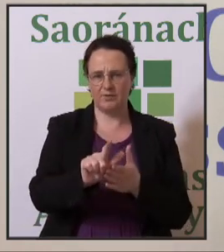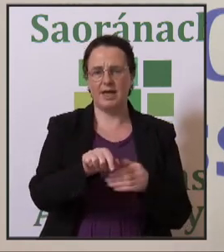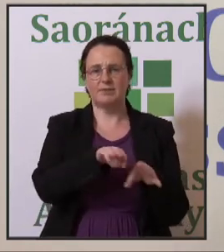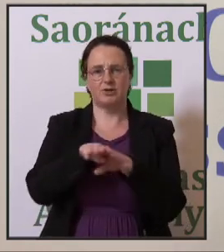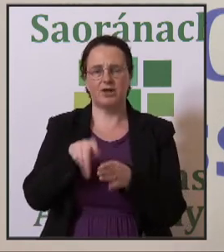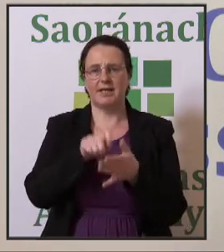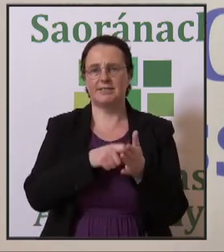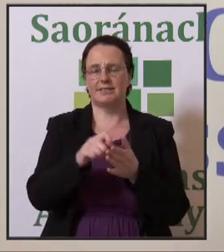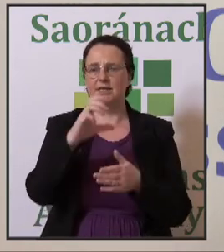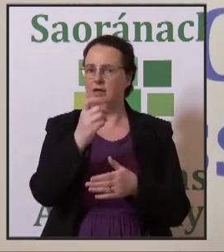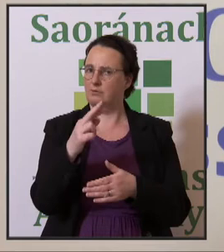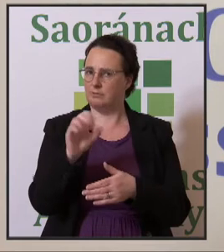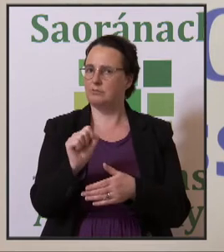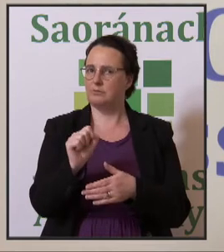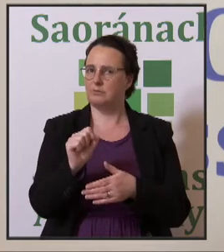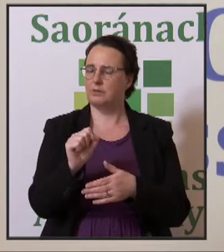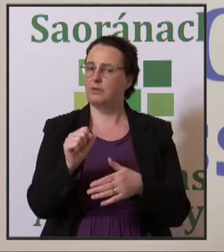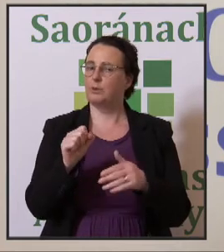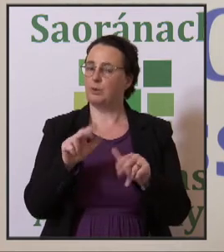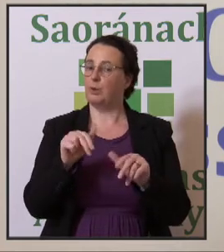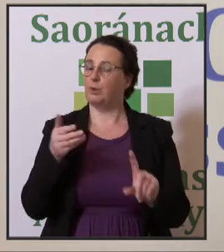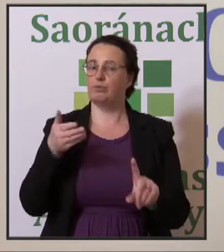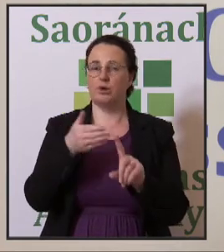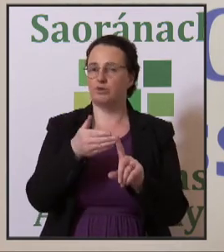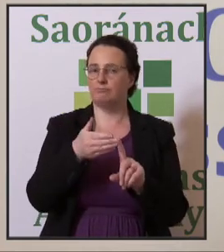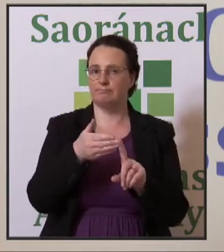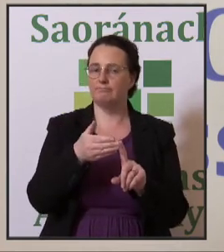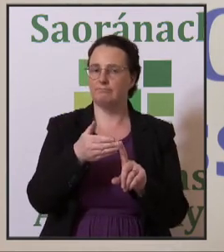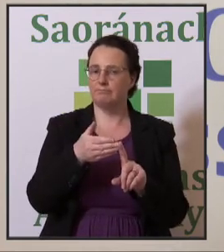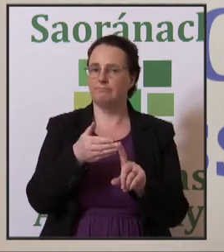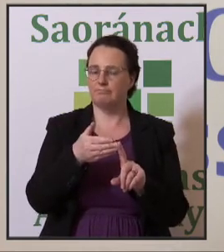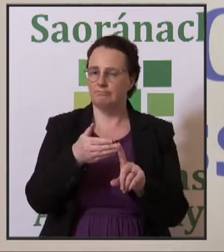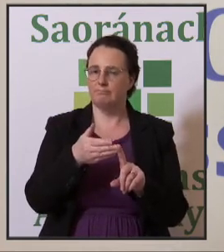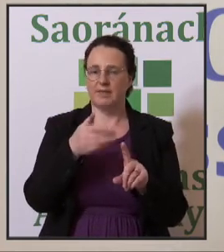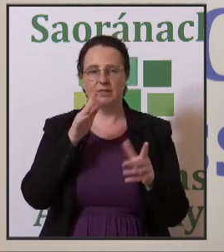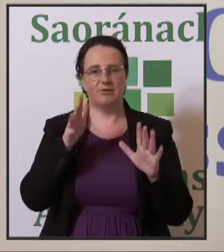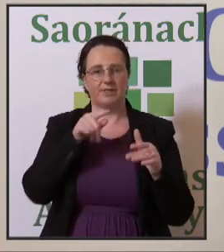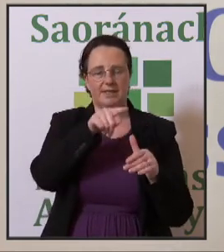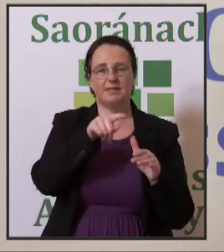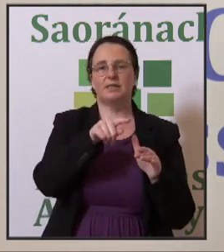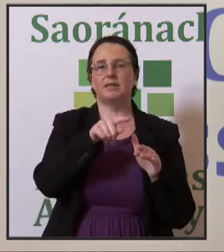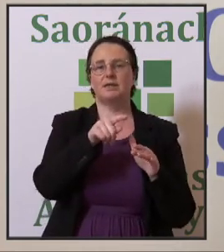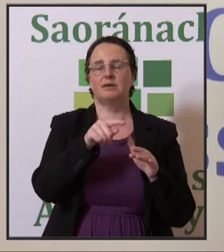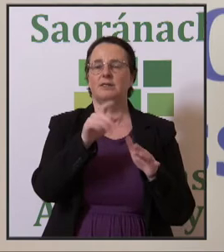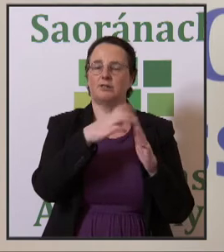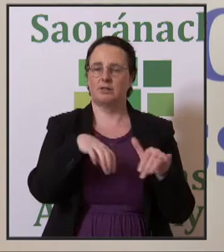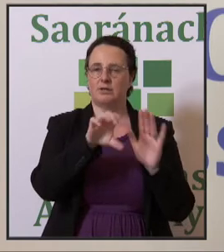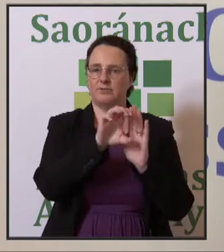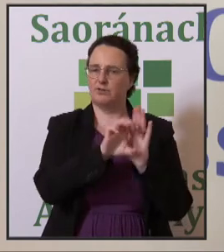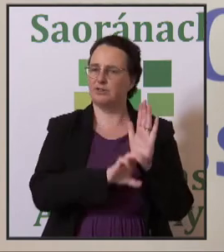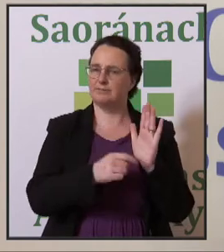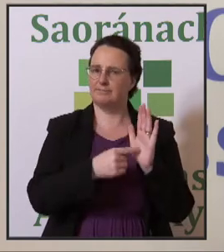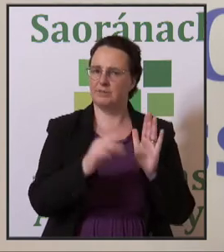elected councillors is an innovative approach, mirrored as it does in the Convention of the Constitution, which did so